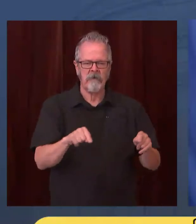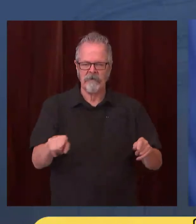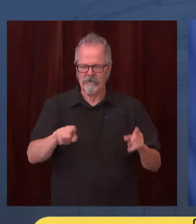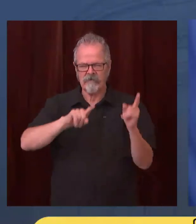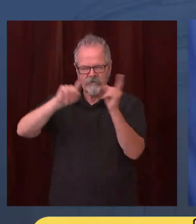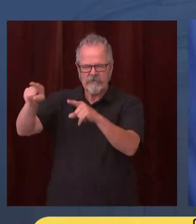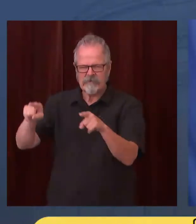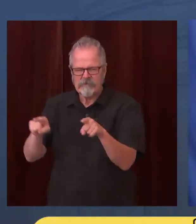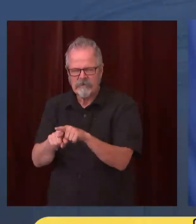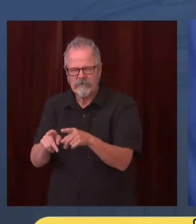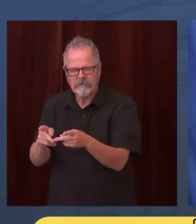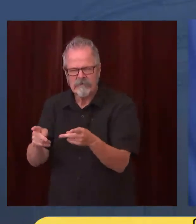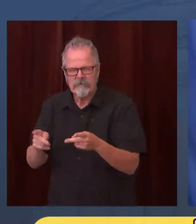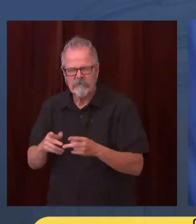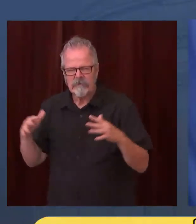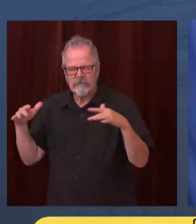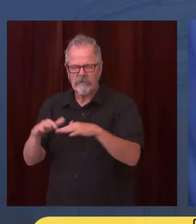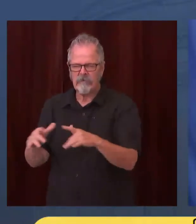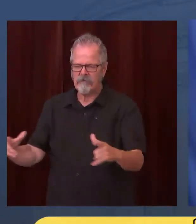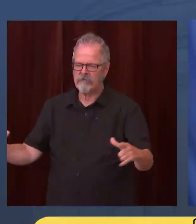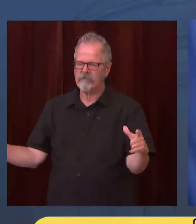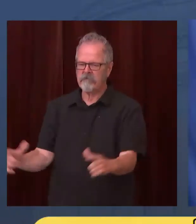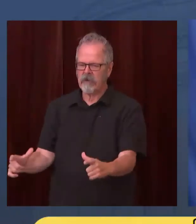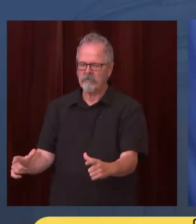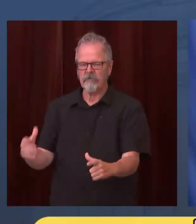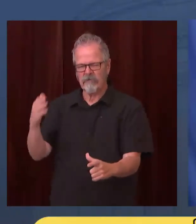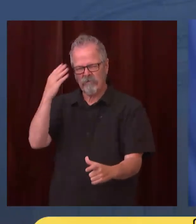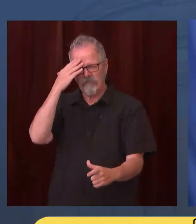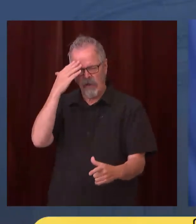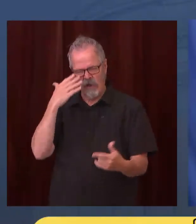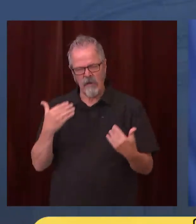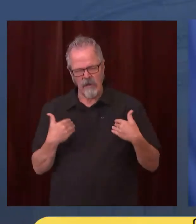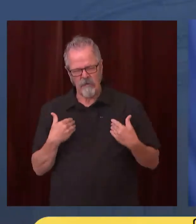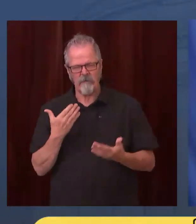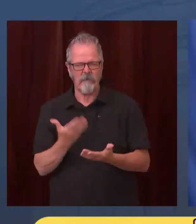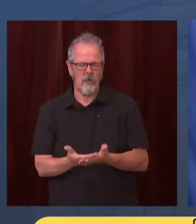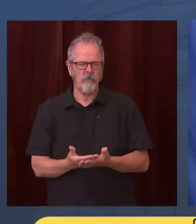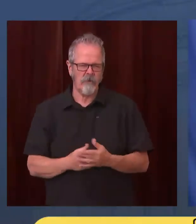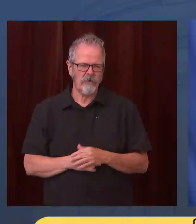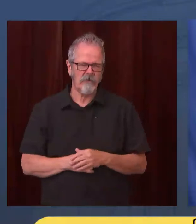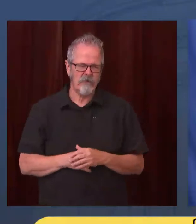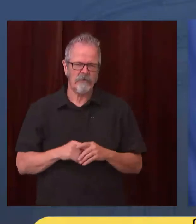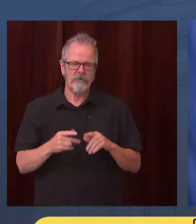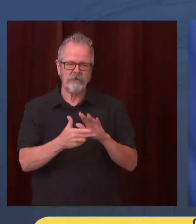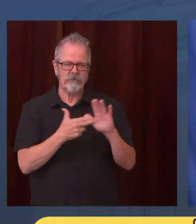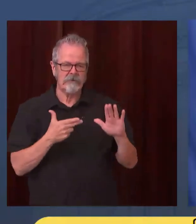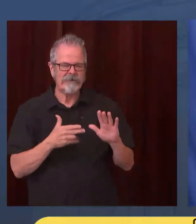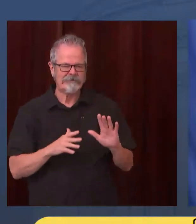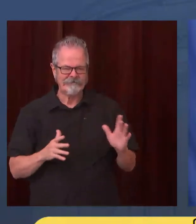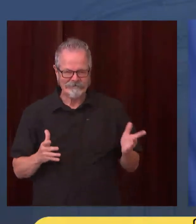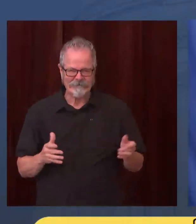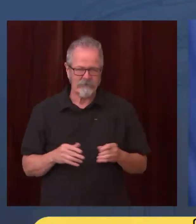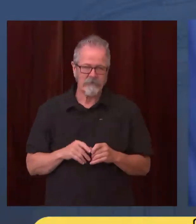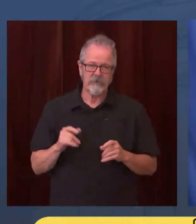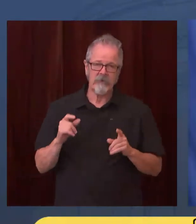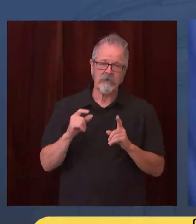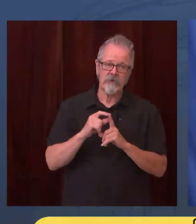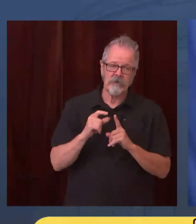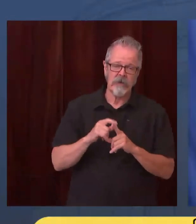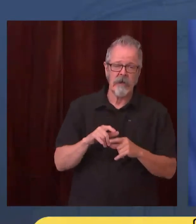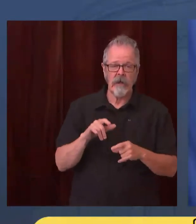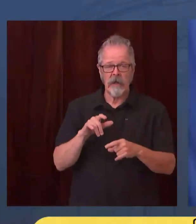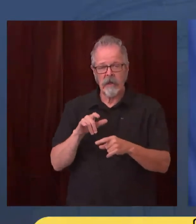people that come back and get linked to it. And so epidemiologically speaking, I don't want to get too technical here, but we then look at that from a